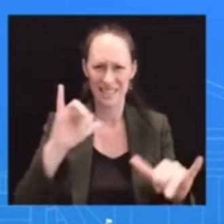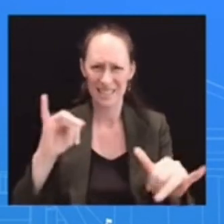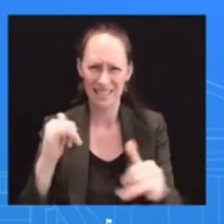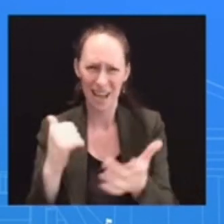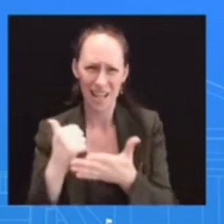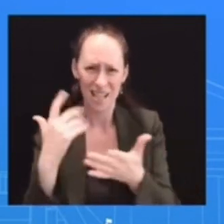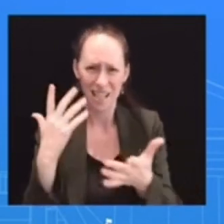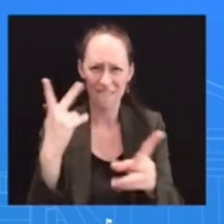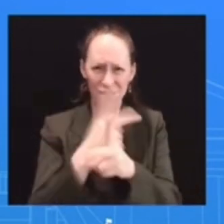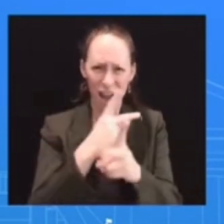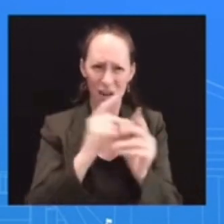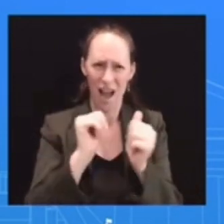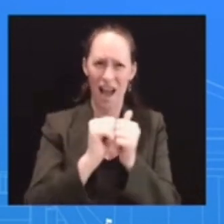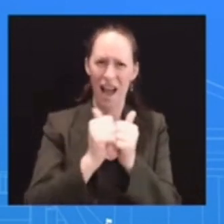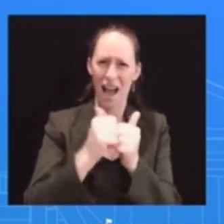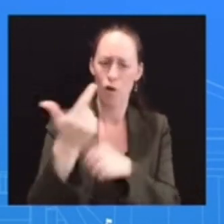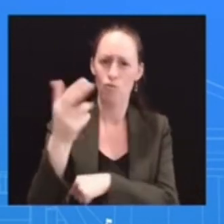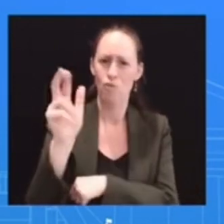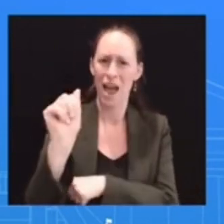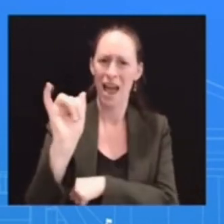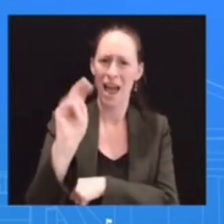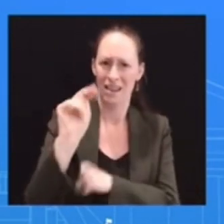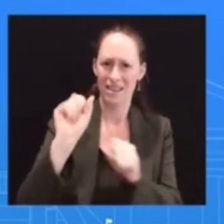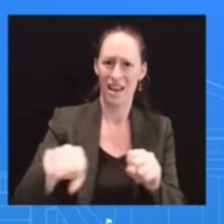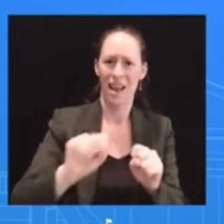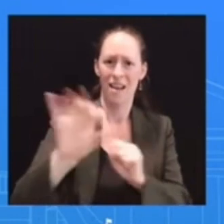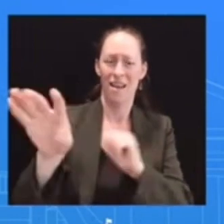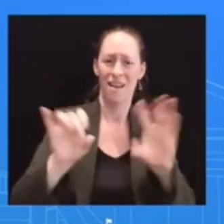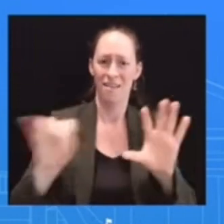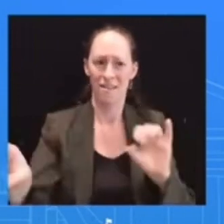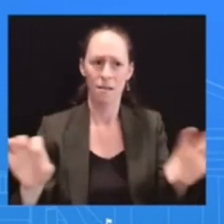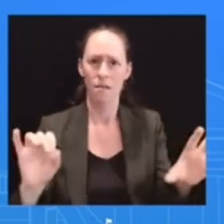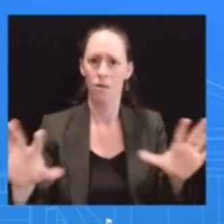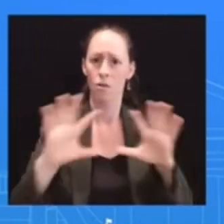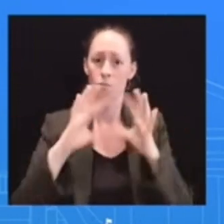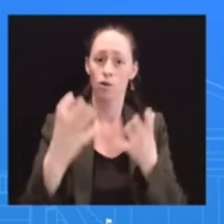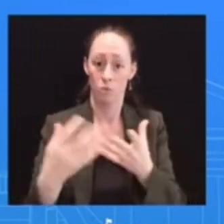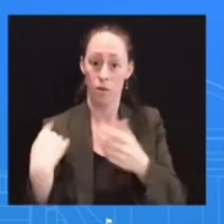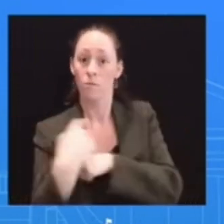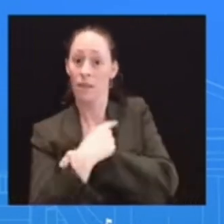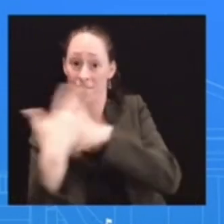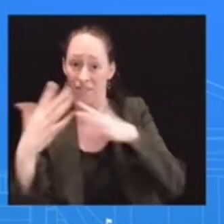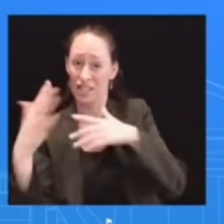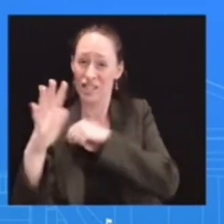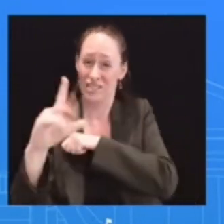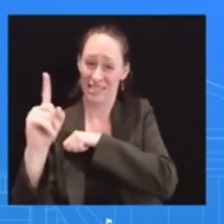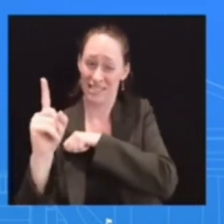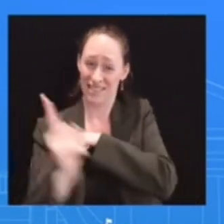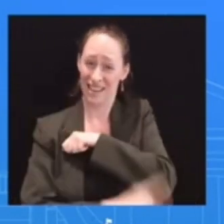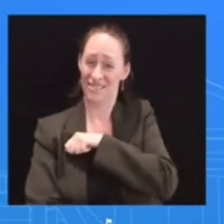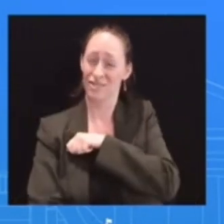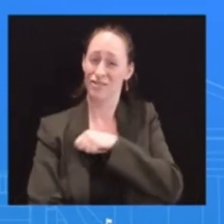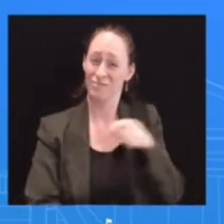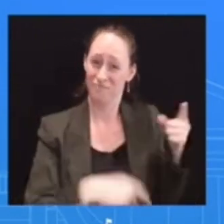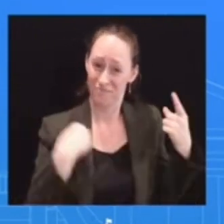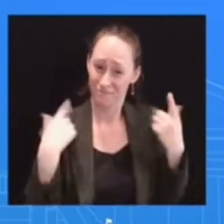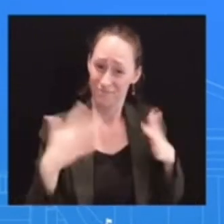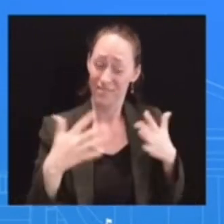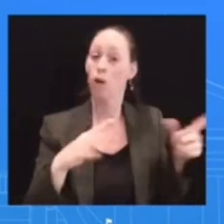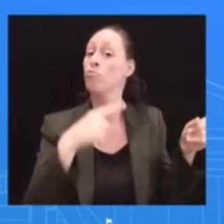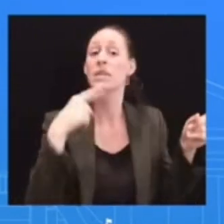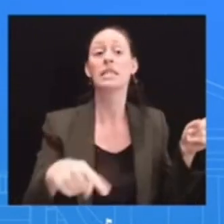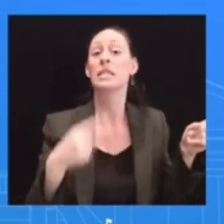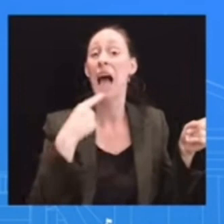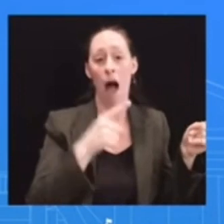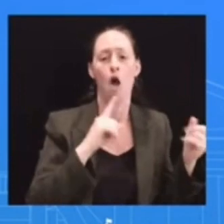do not target, contrary to Russian propaganda, they do not target Russian food or fertilizer, and we will continue to support Ukraine's efforts to get